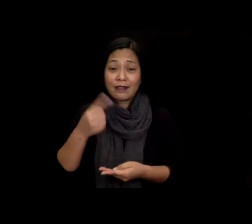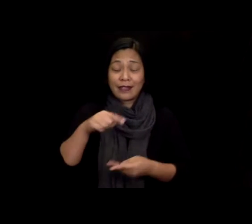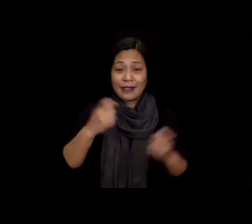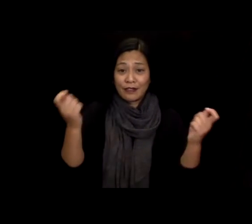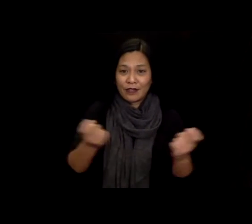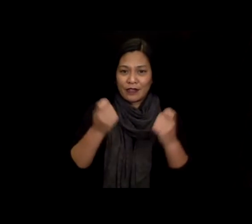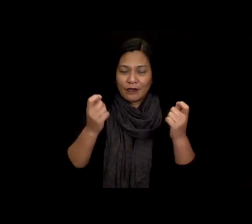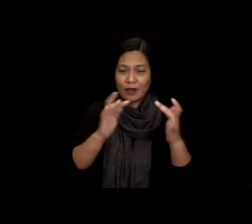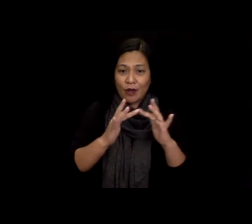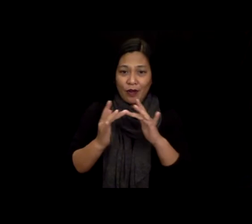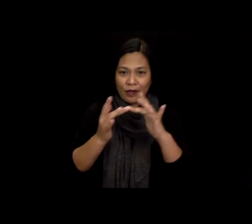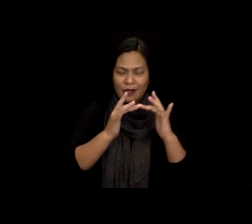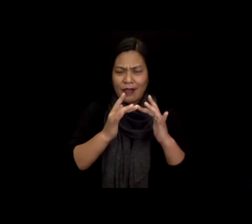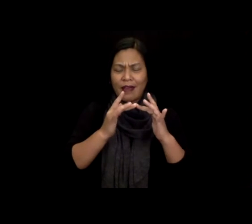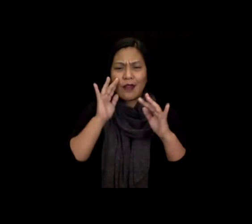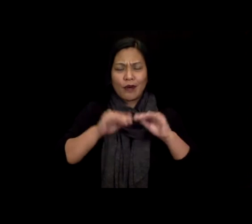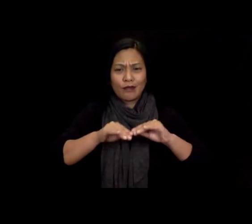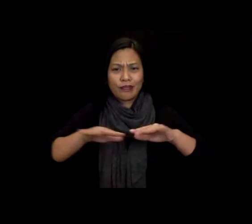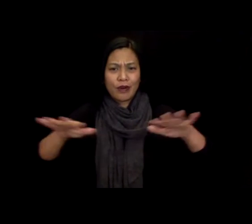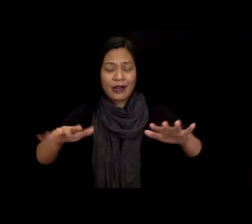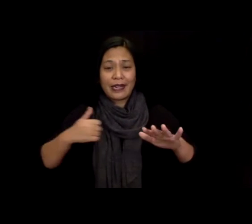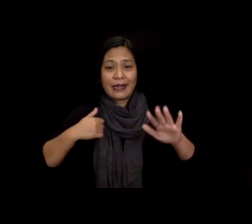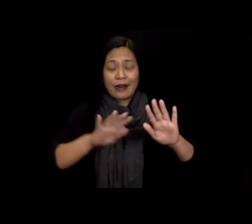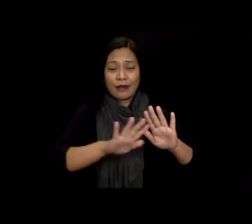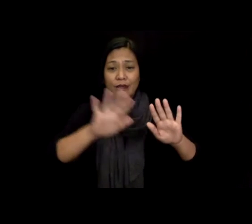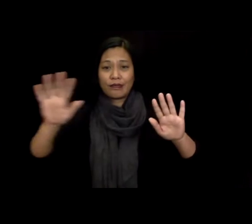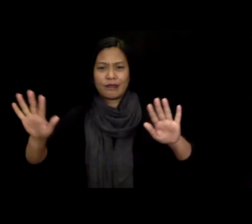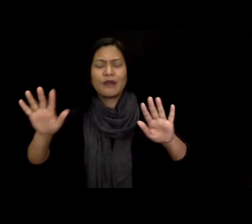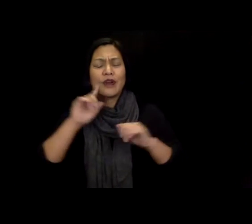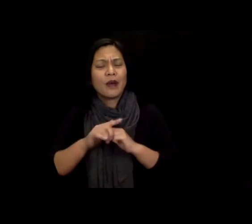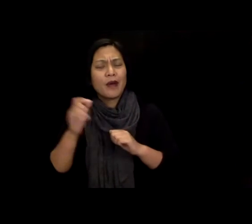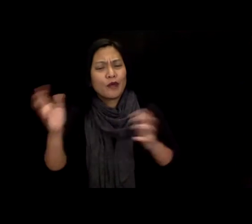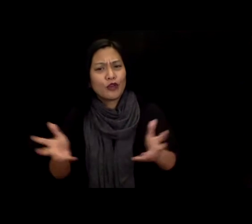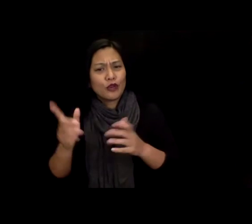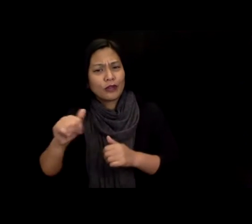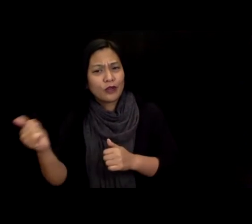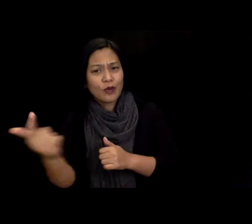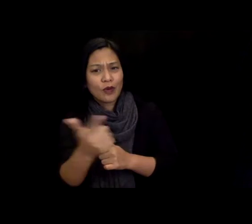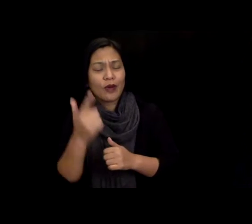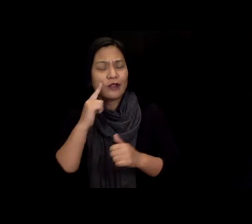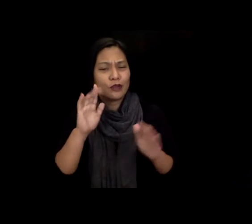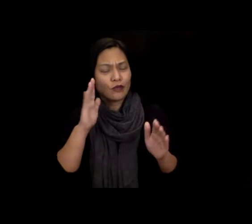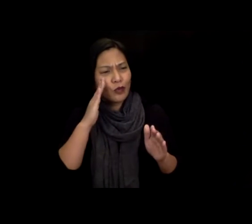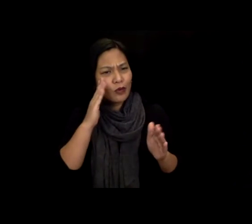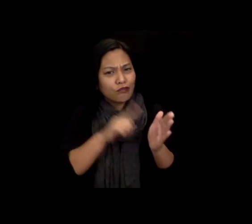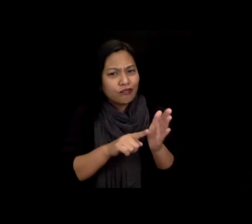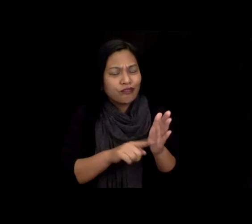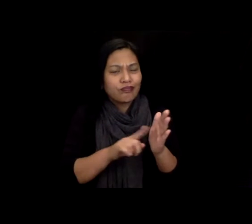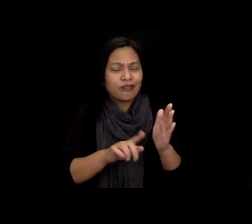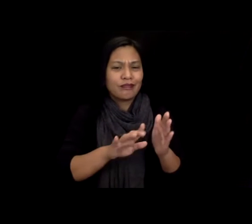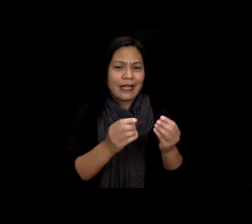Canada-wide, we encourage audiences to learn the specific histories and stories of the lands they are settled